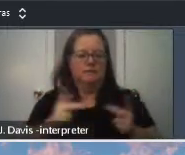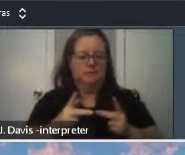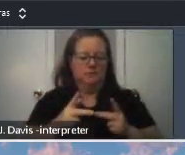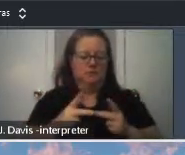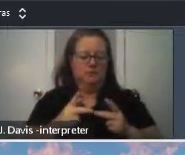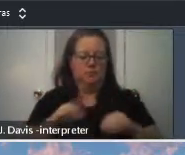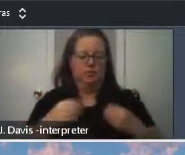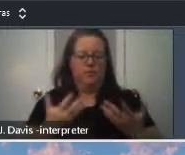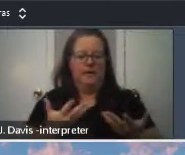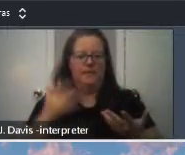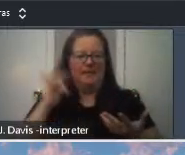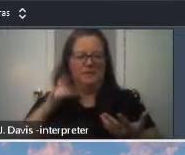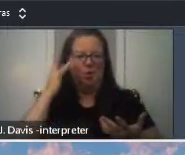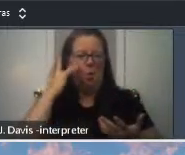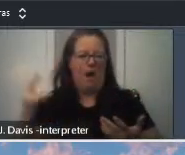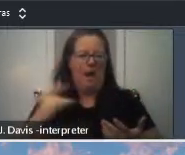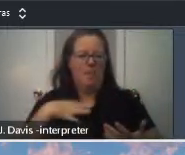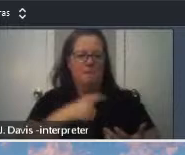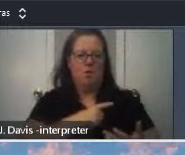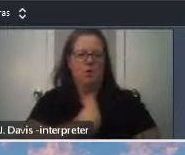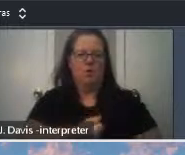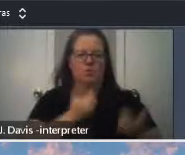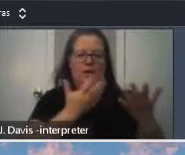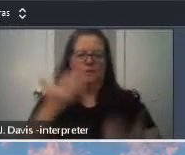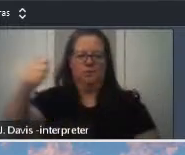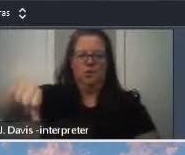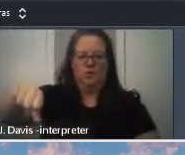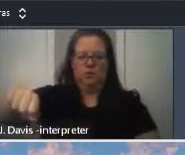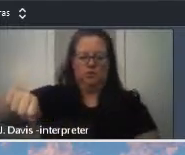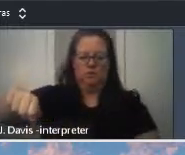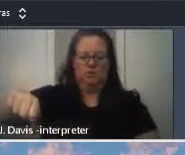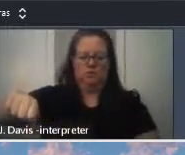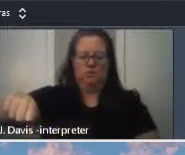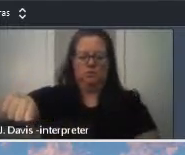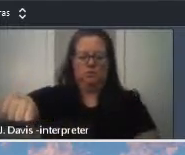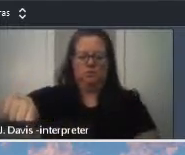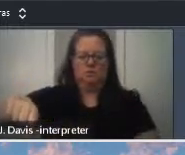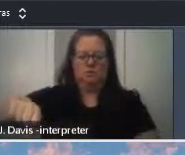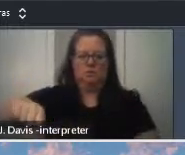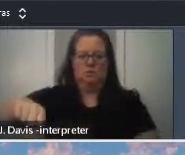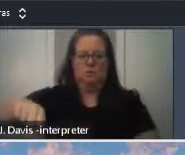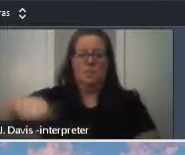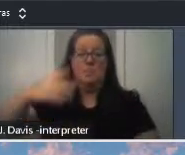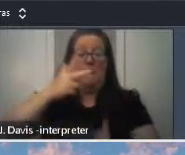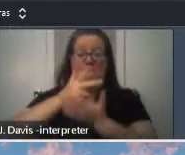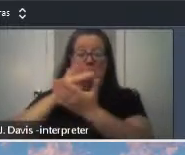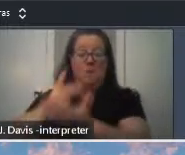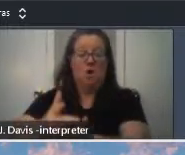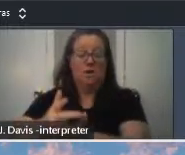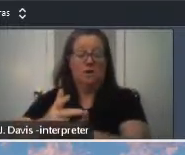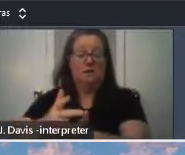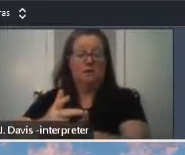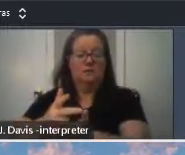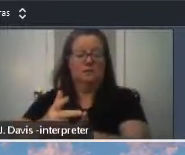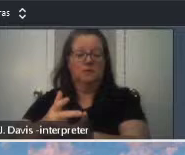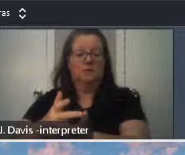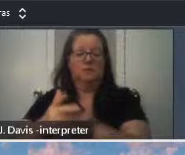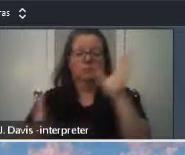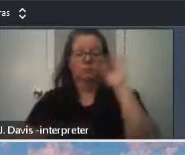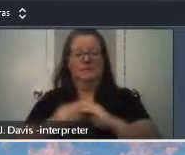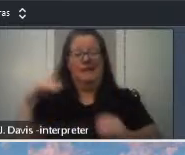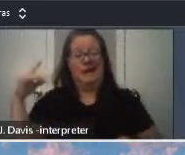the clincher on why the board recommended rejection. Although the on-site parking of 18